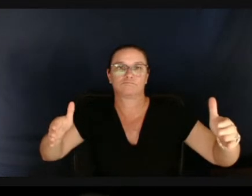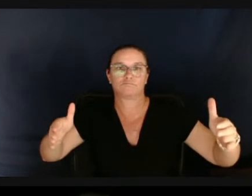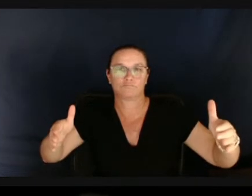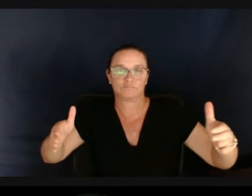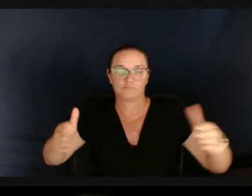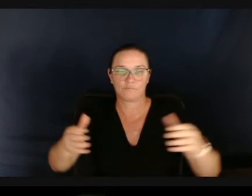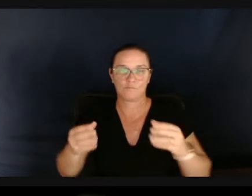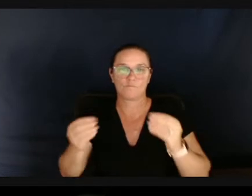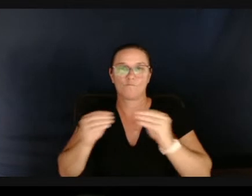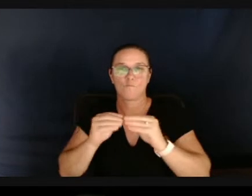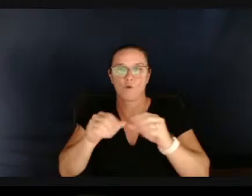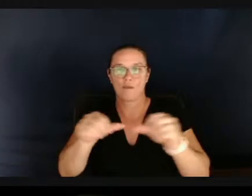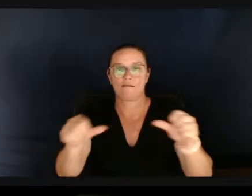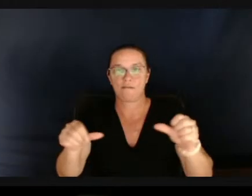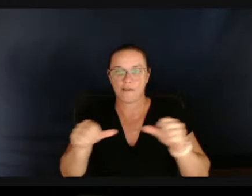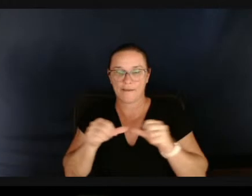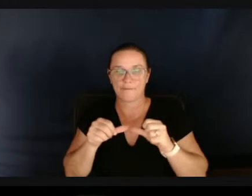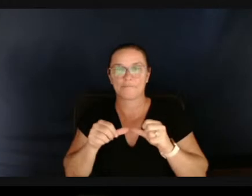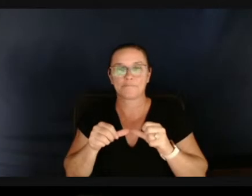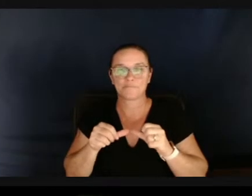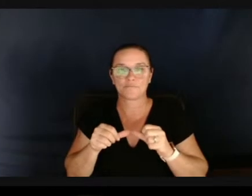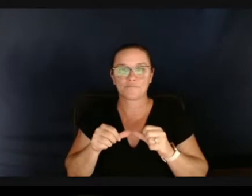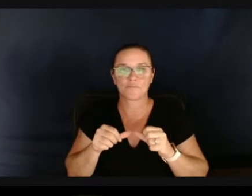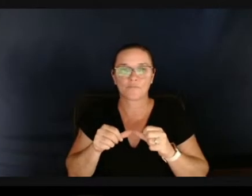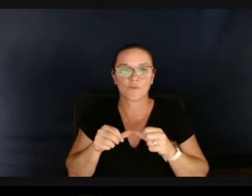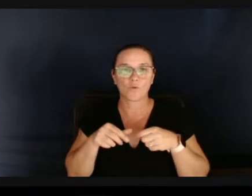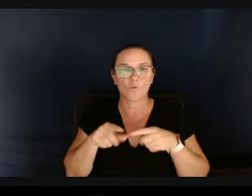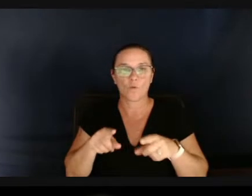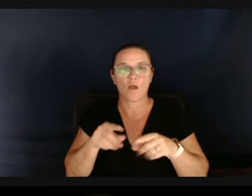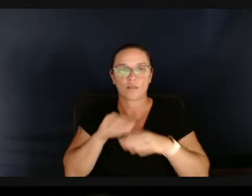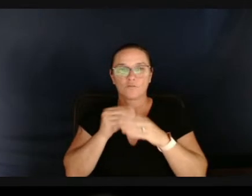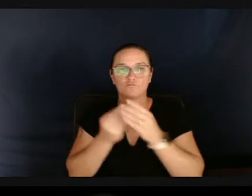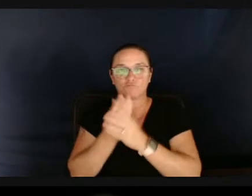more lava as we've filled it in.